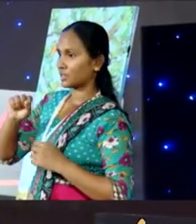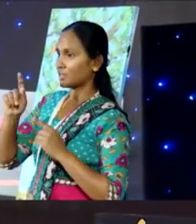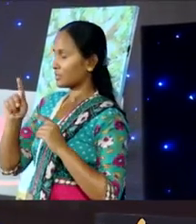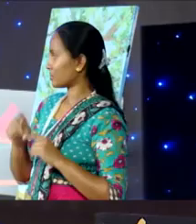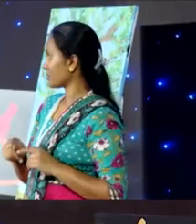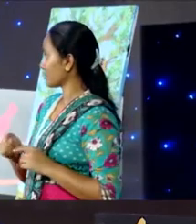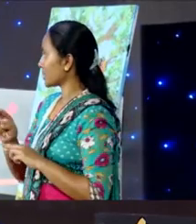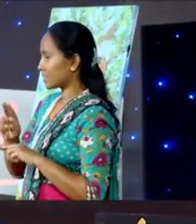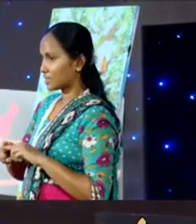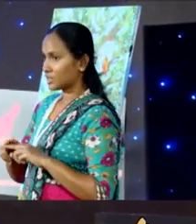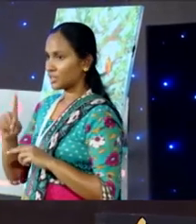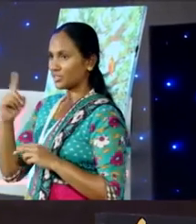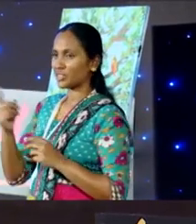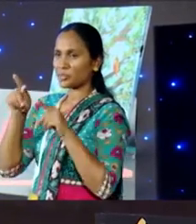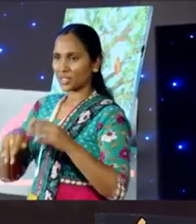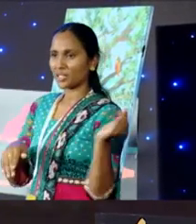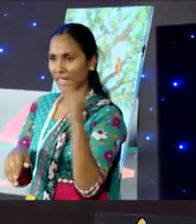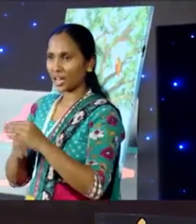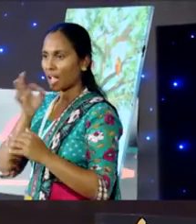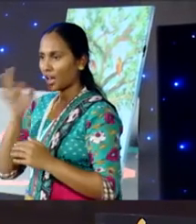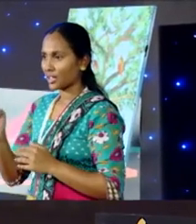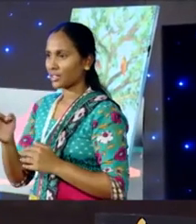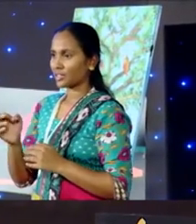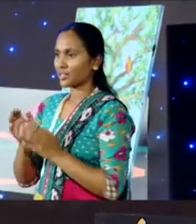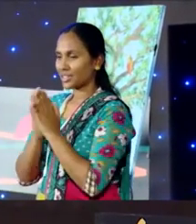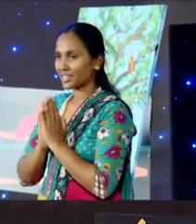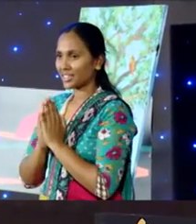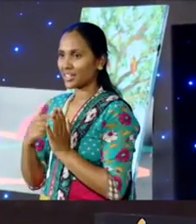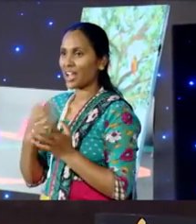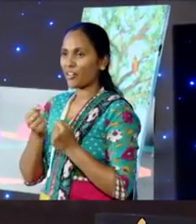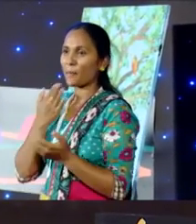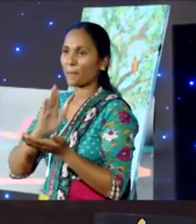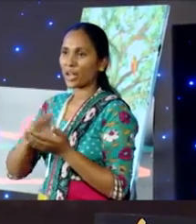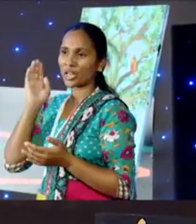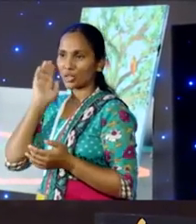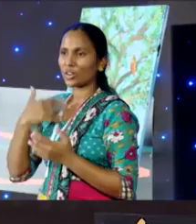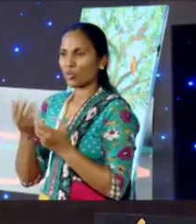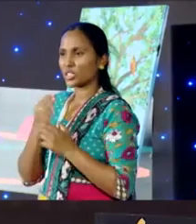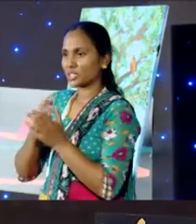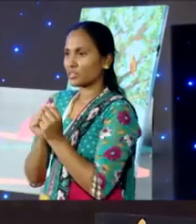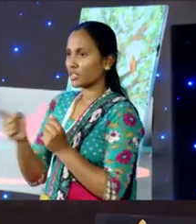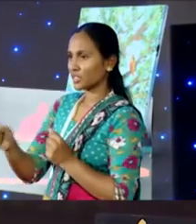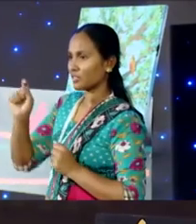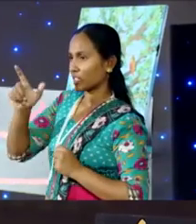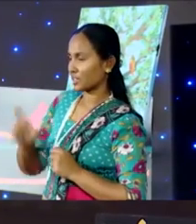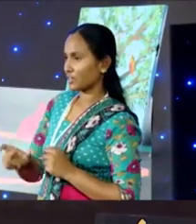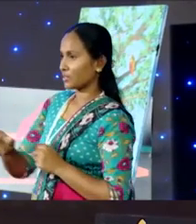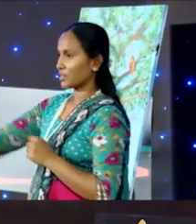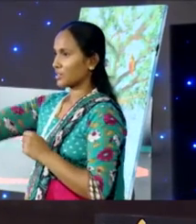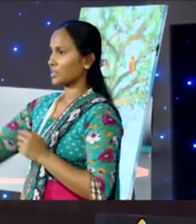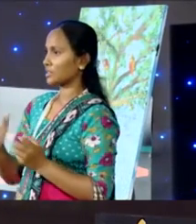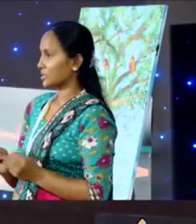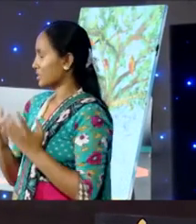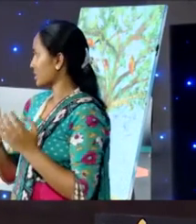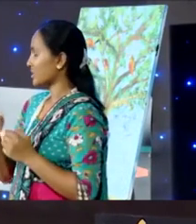just sitting, and one of his disciples came to him and said, Swamiji, I have a bad news. I would like to share that. One of my relatives is just